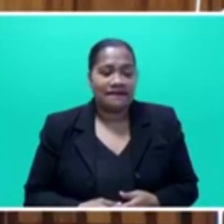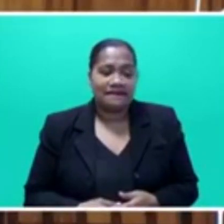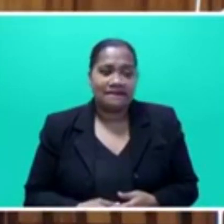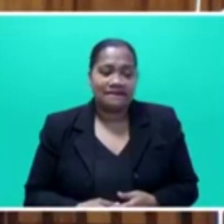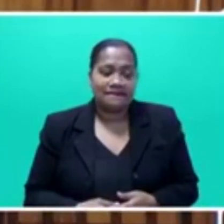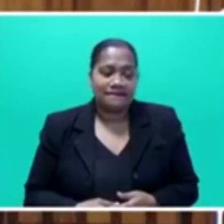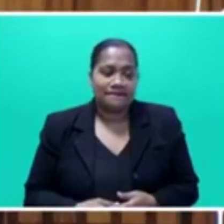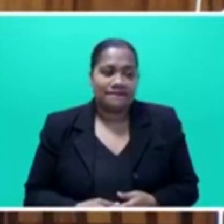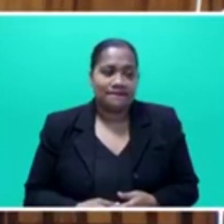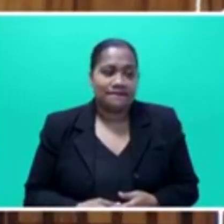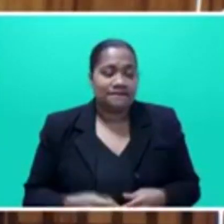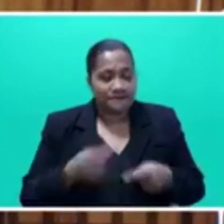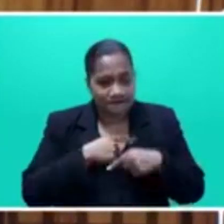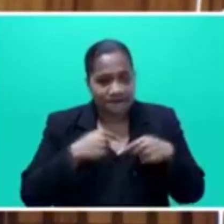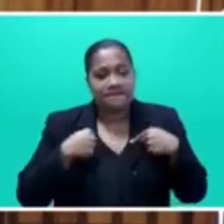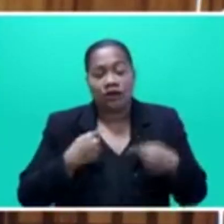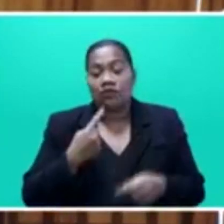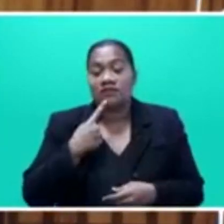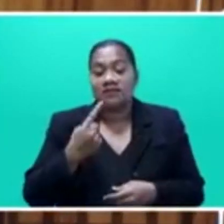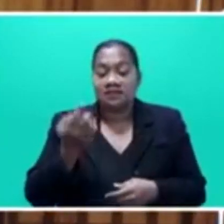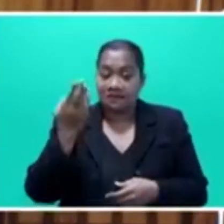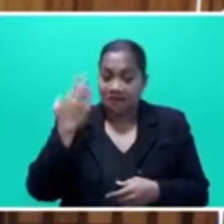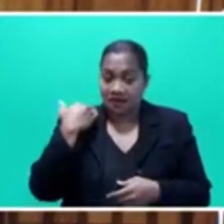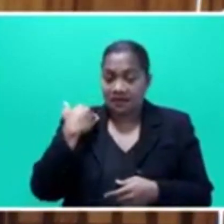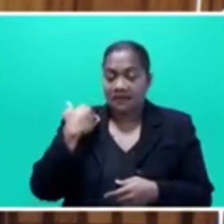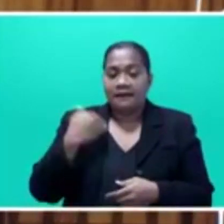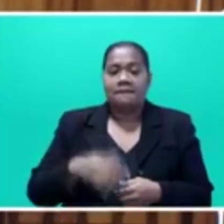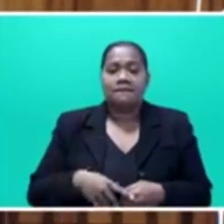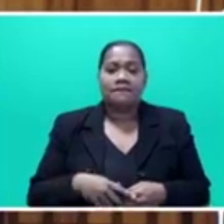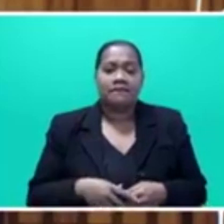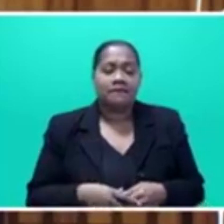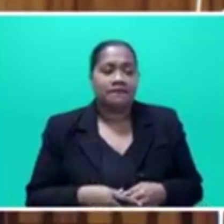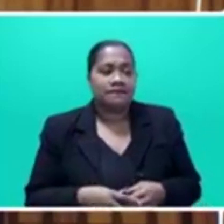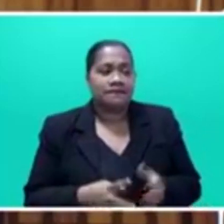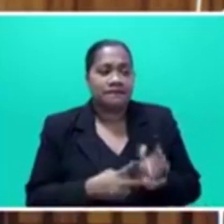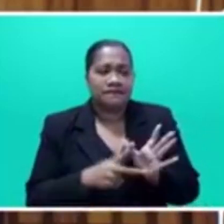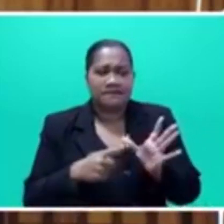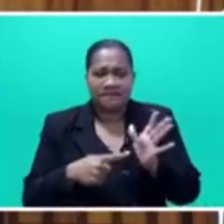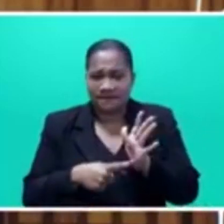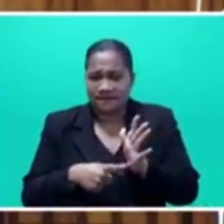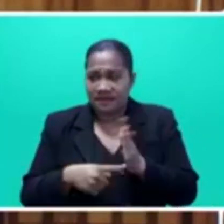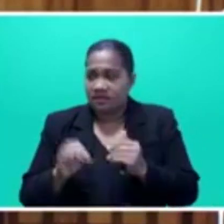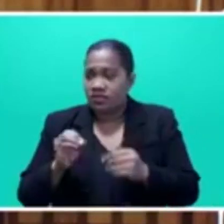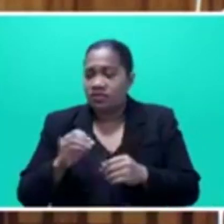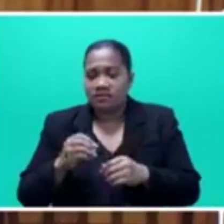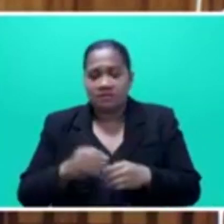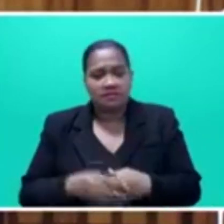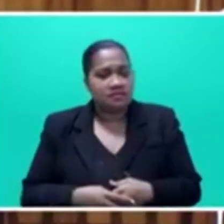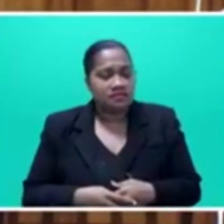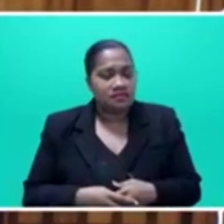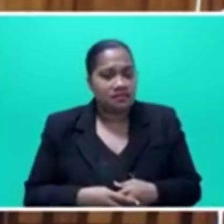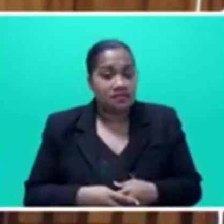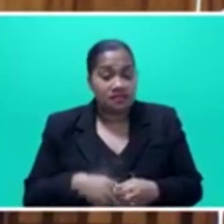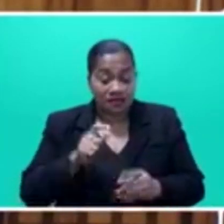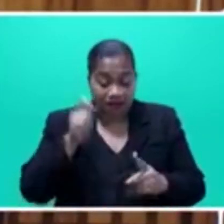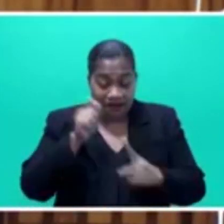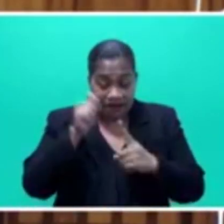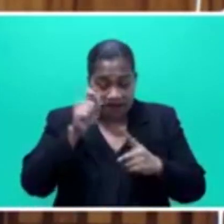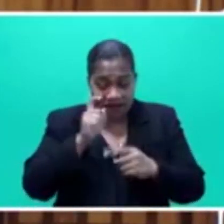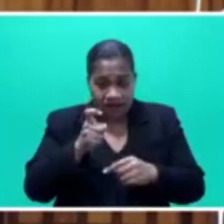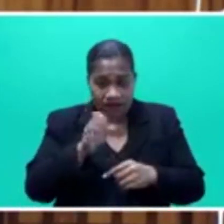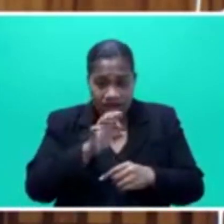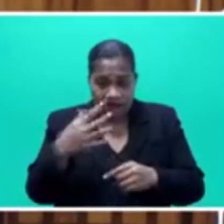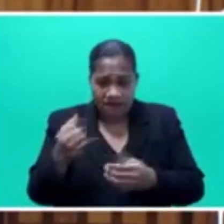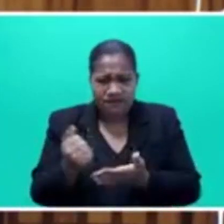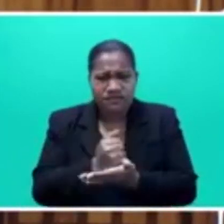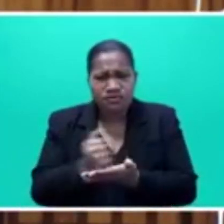we have said in the past that VAT zero rating creates distortion. In particular, if you don't have an administrative system